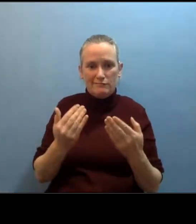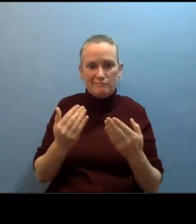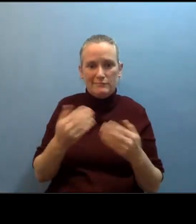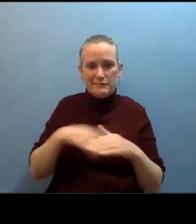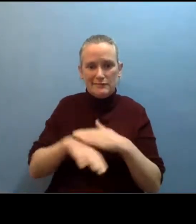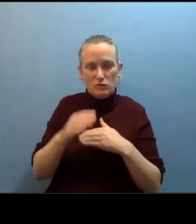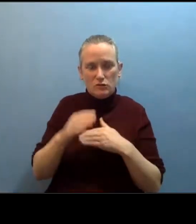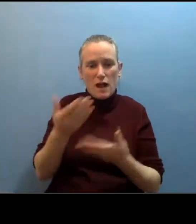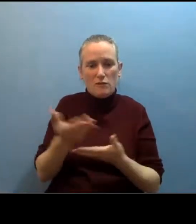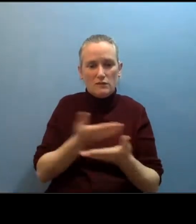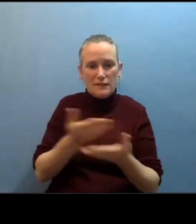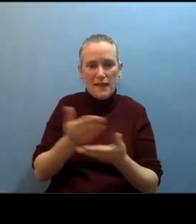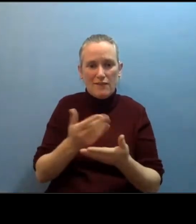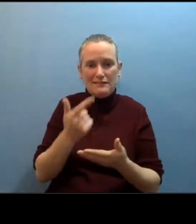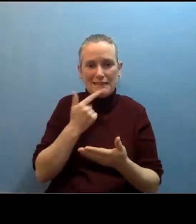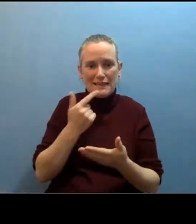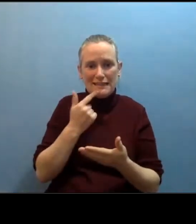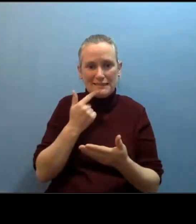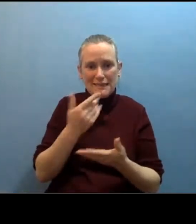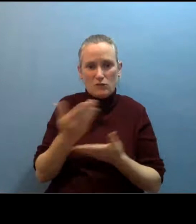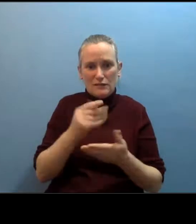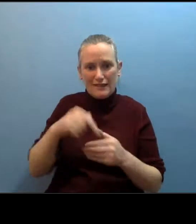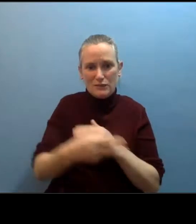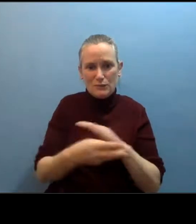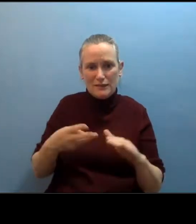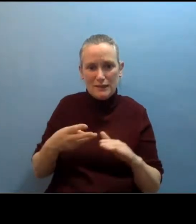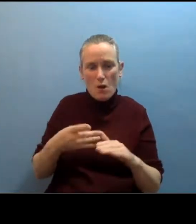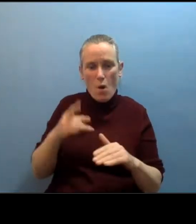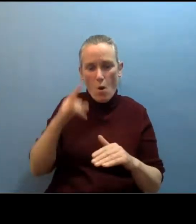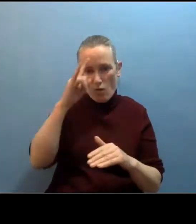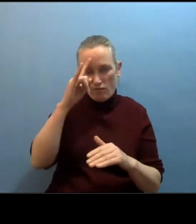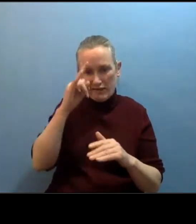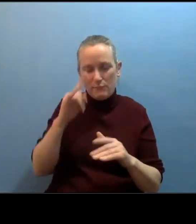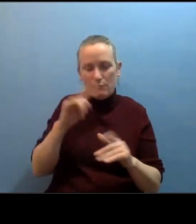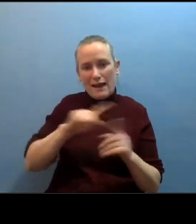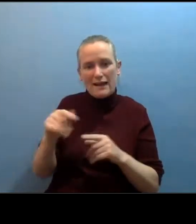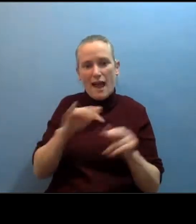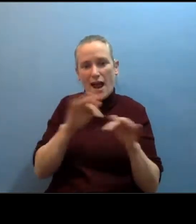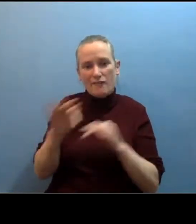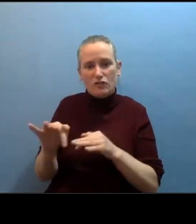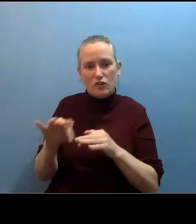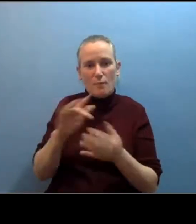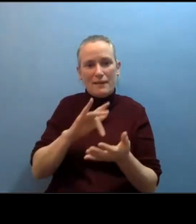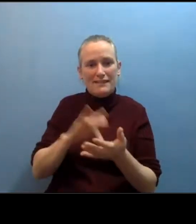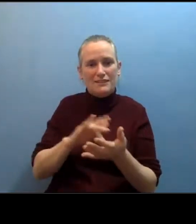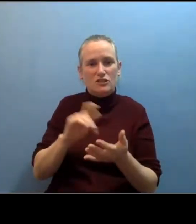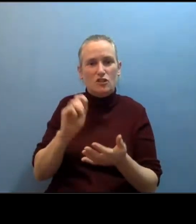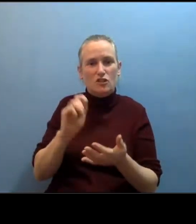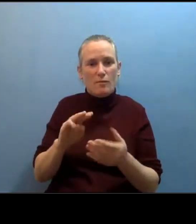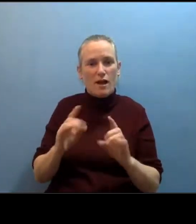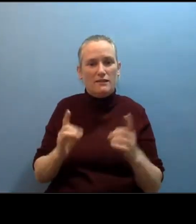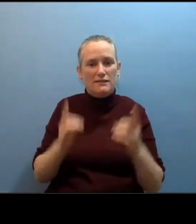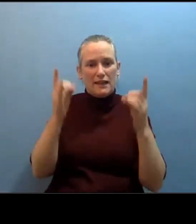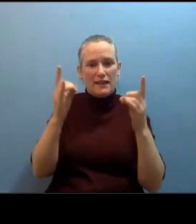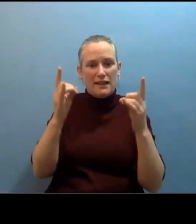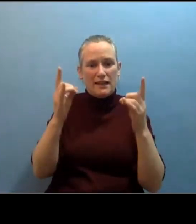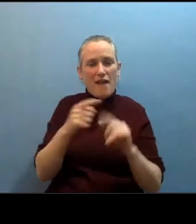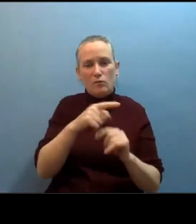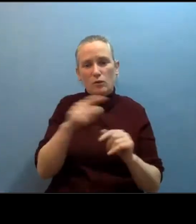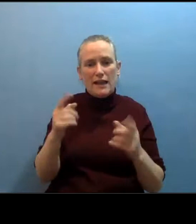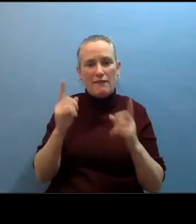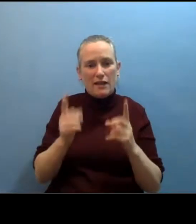week. We're hoping to get him back in gradually after midterm. Have you any advice that I can give him to encourage him to get back to